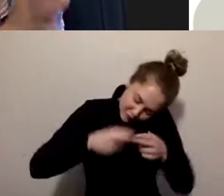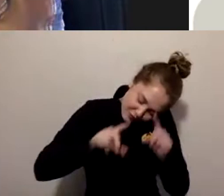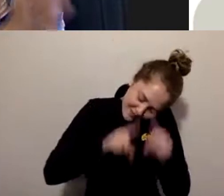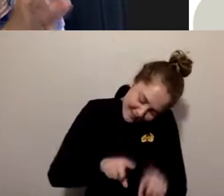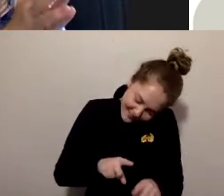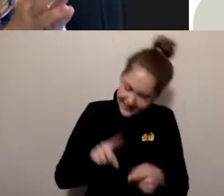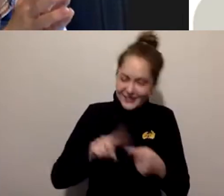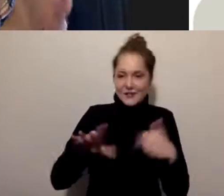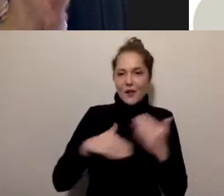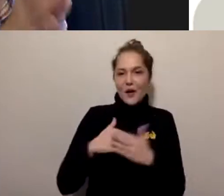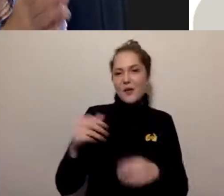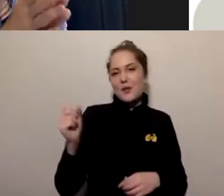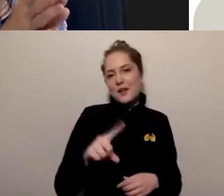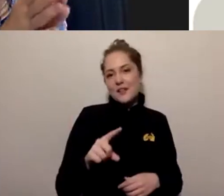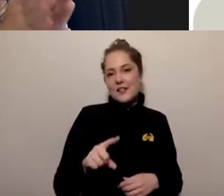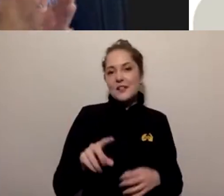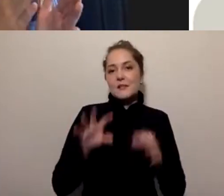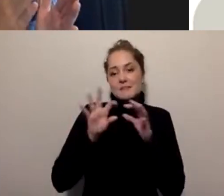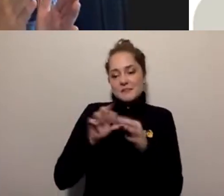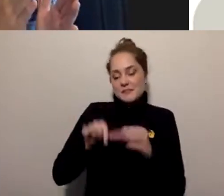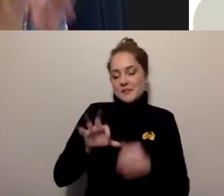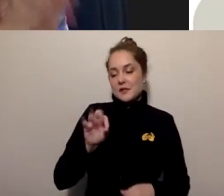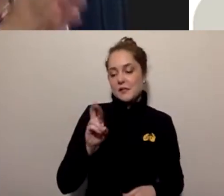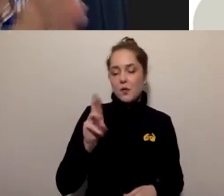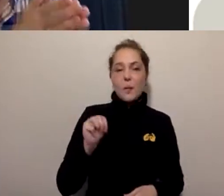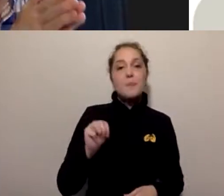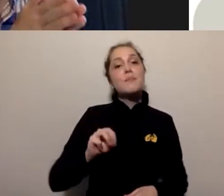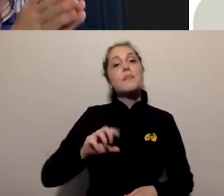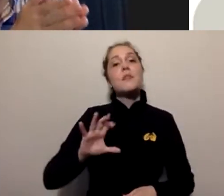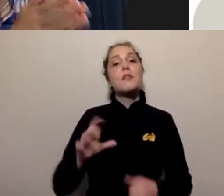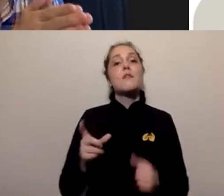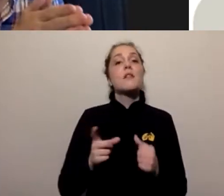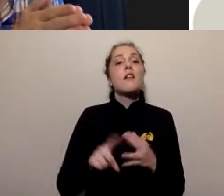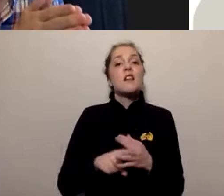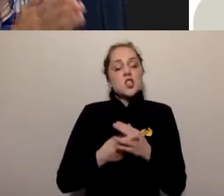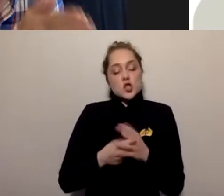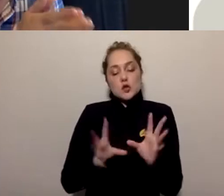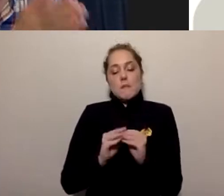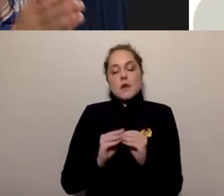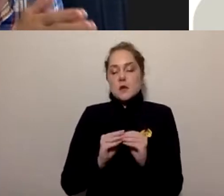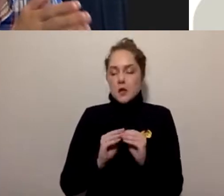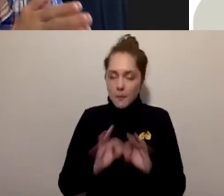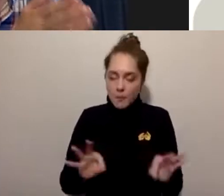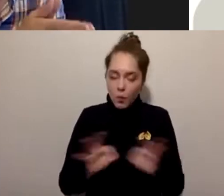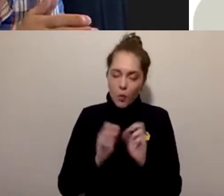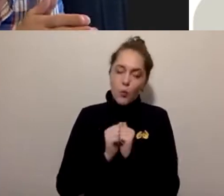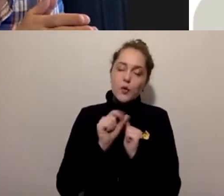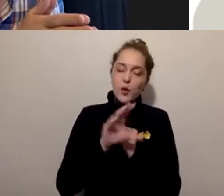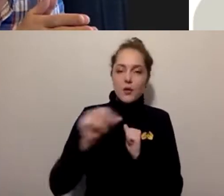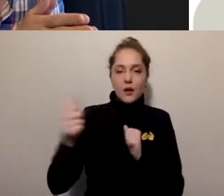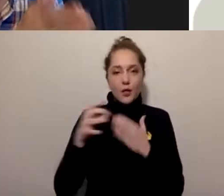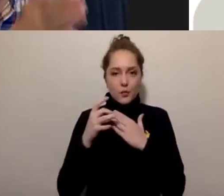to every question on the forum is that initial meeting is so important with you and with other